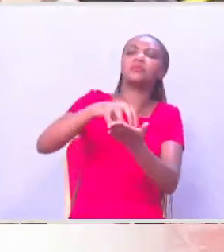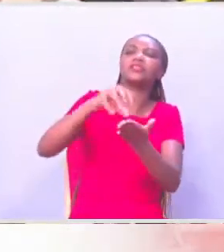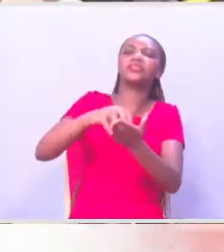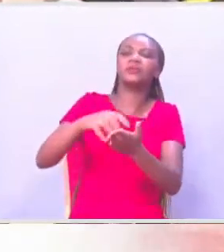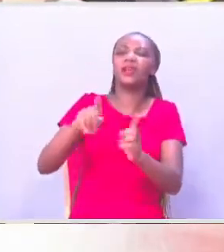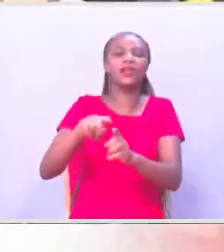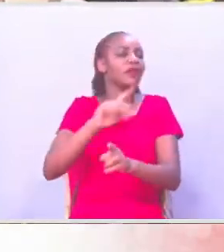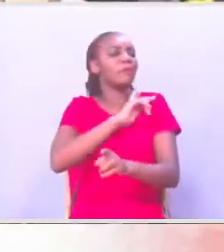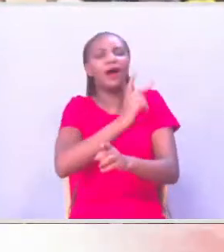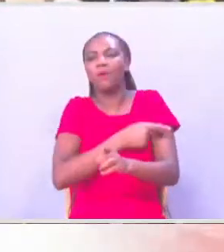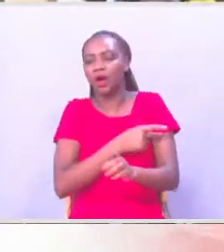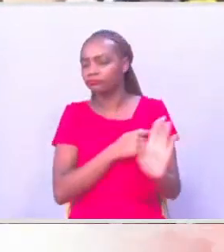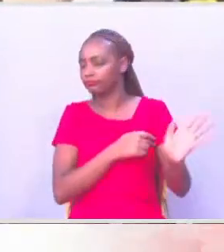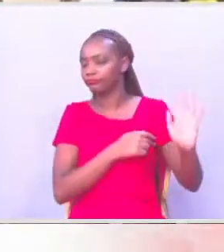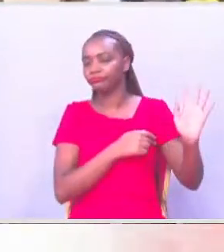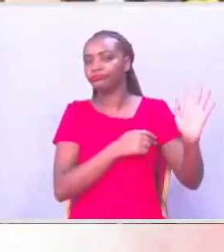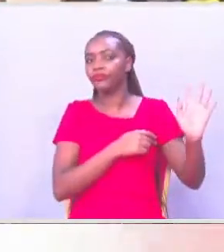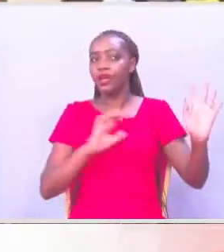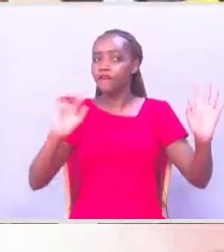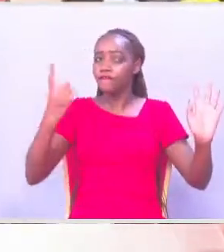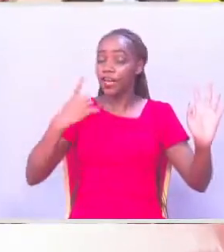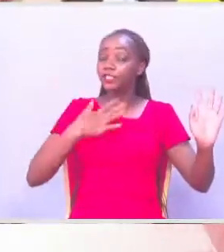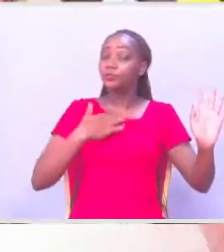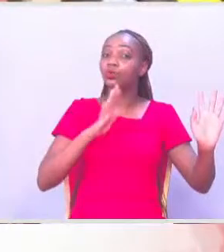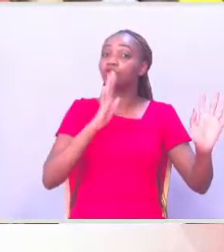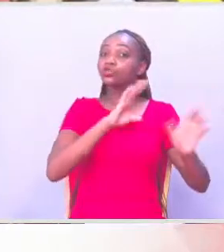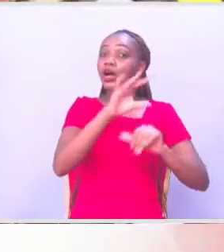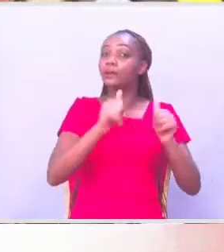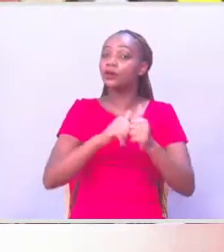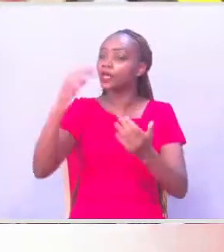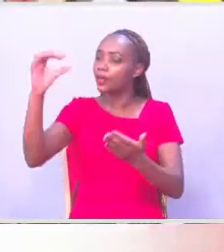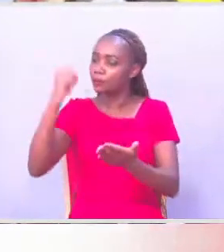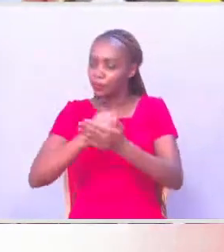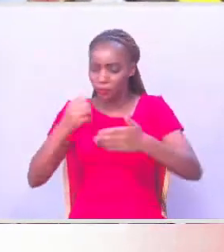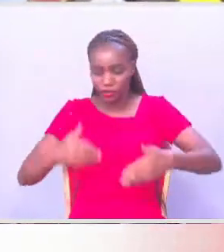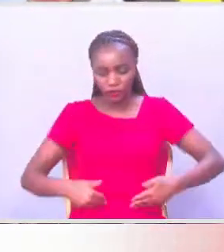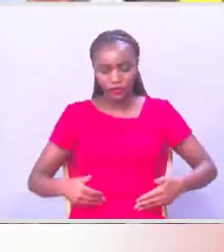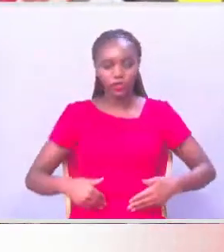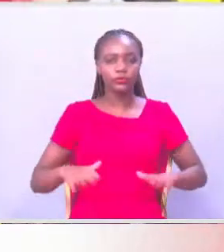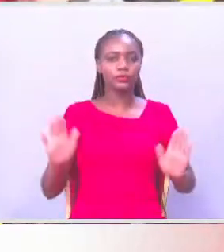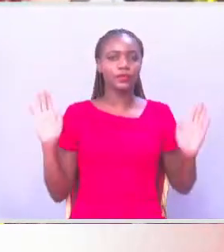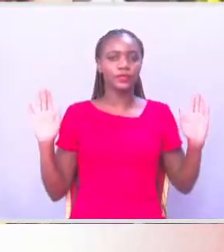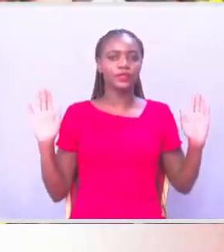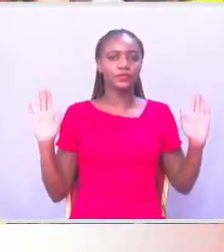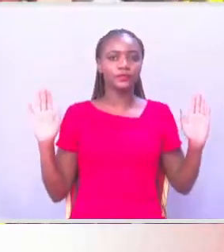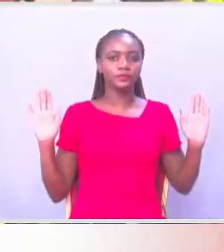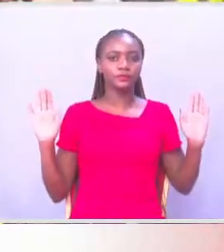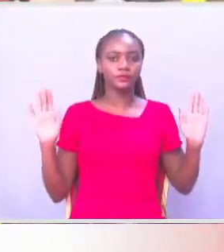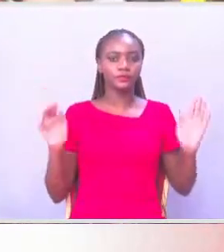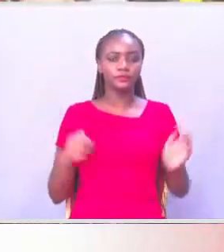viongozi. Kwanza tutaongea ajira ya vijana wa Matinyani.